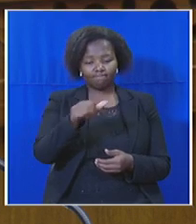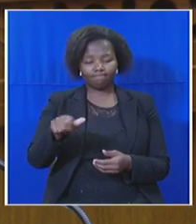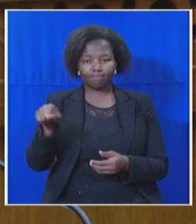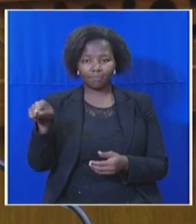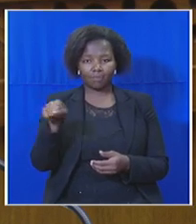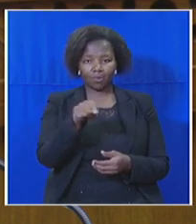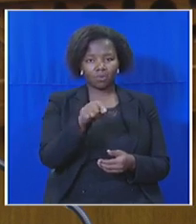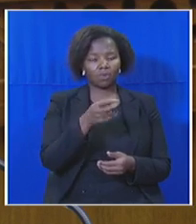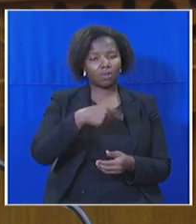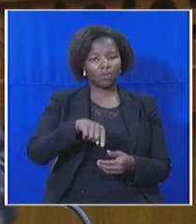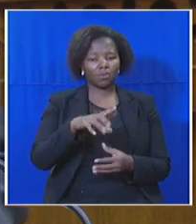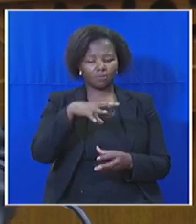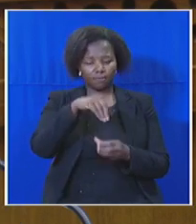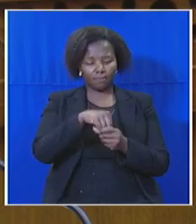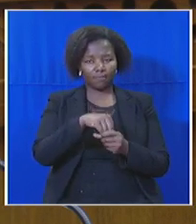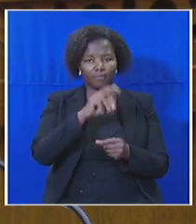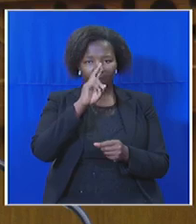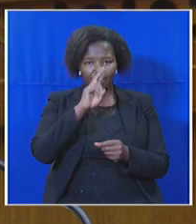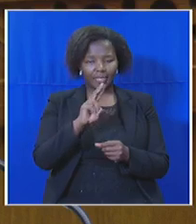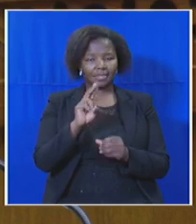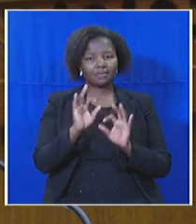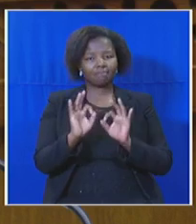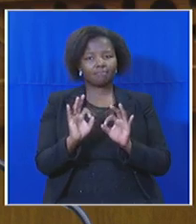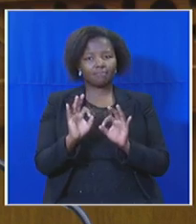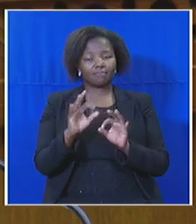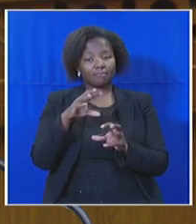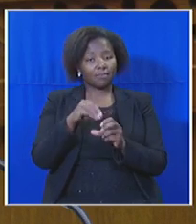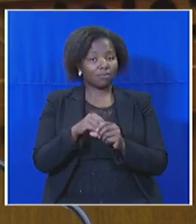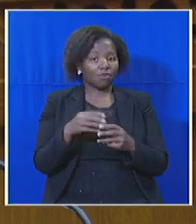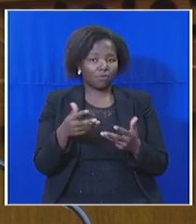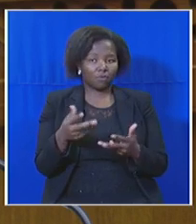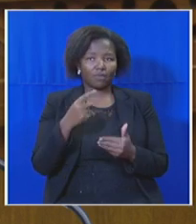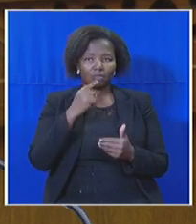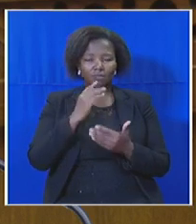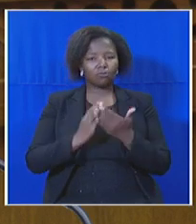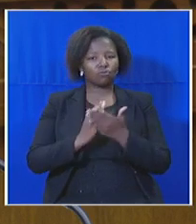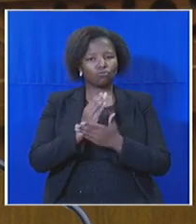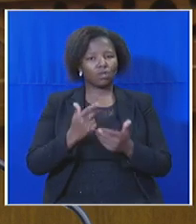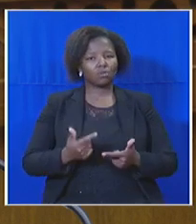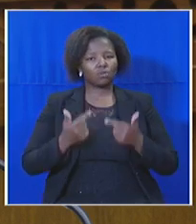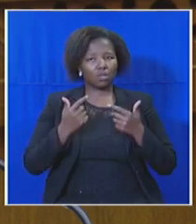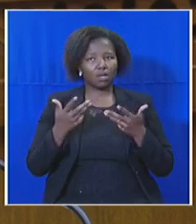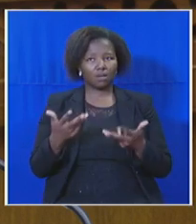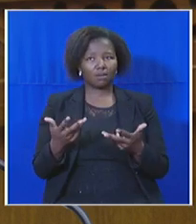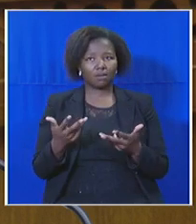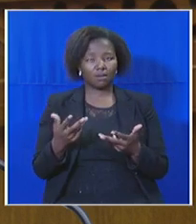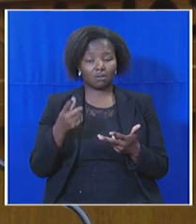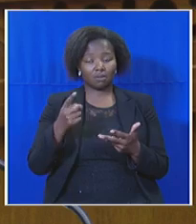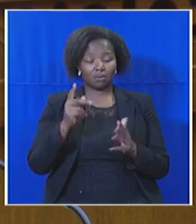in a revolution to secure in practice the right to life. Wabulala